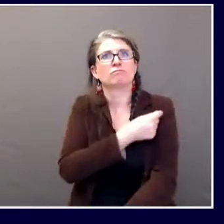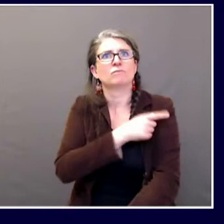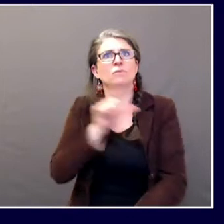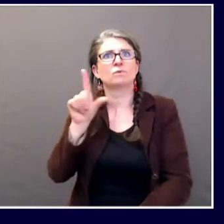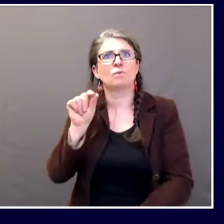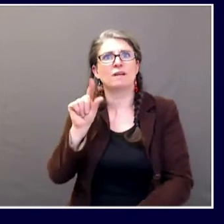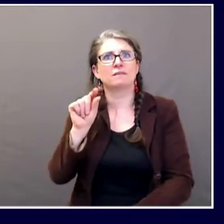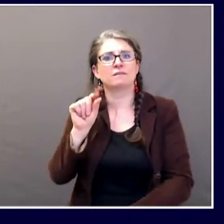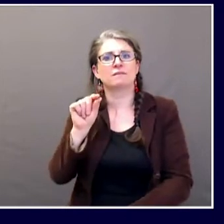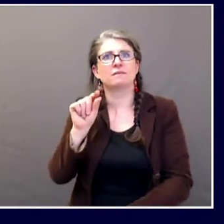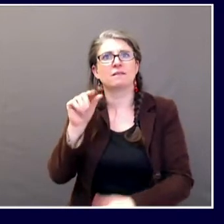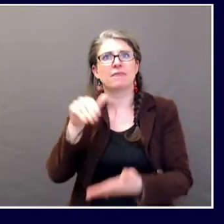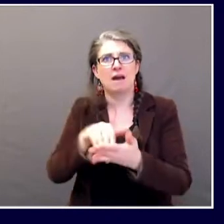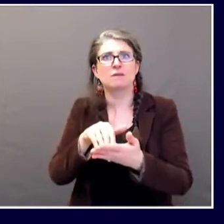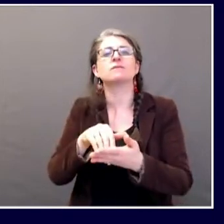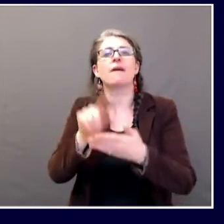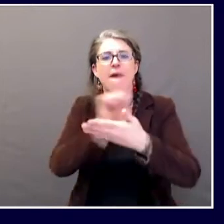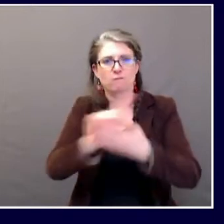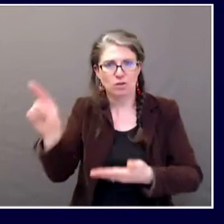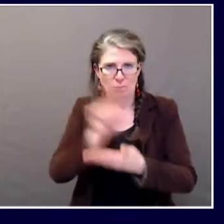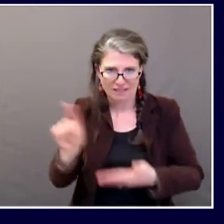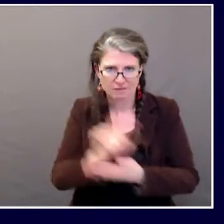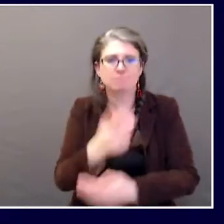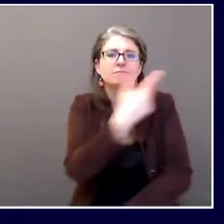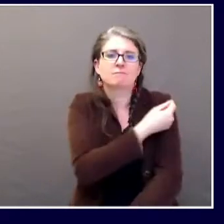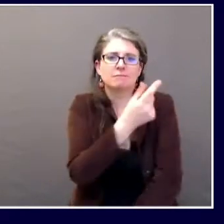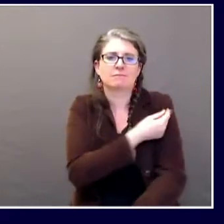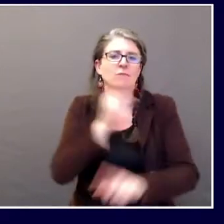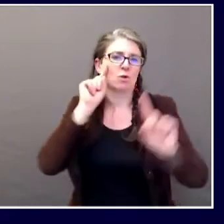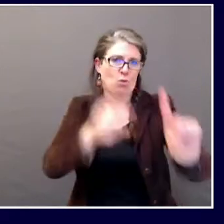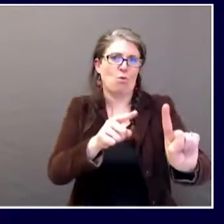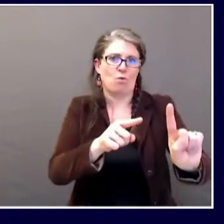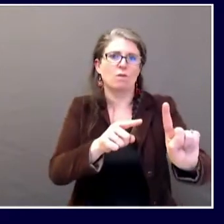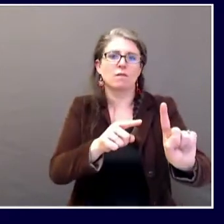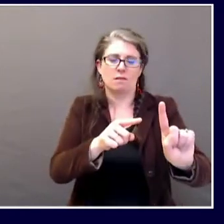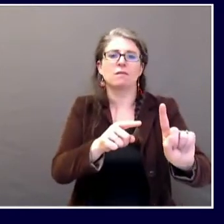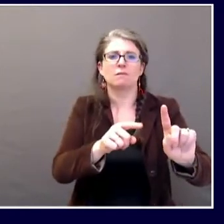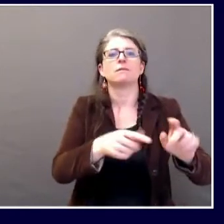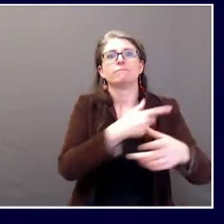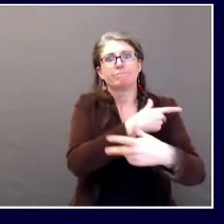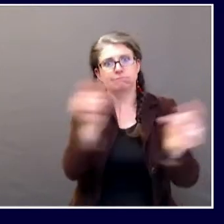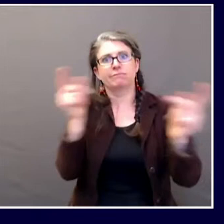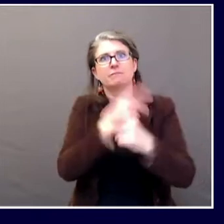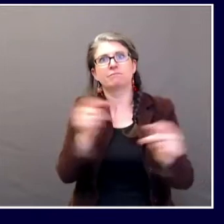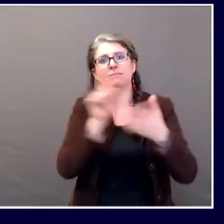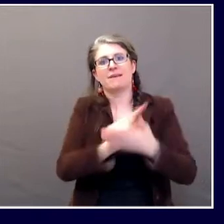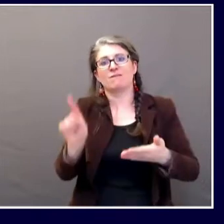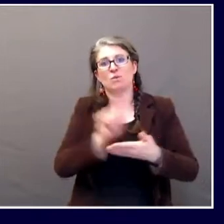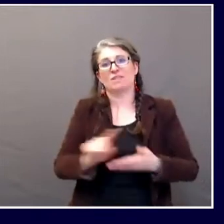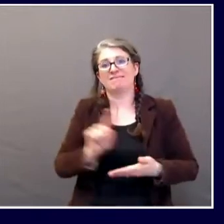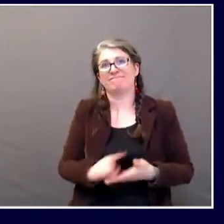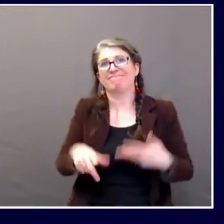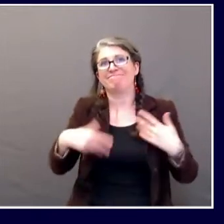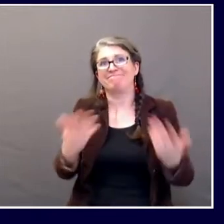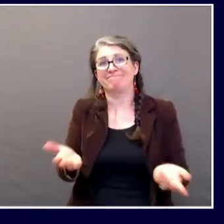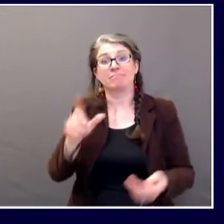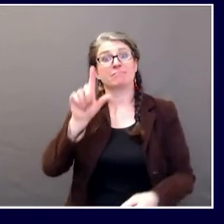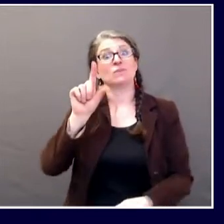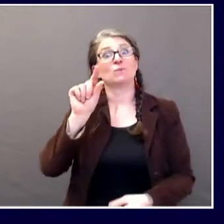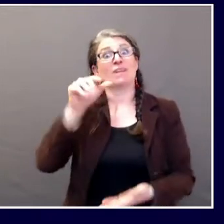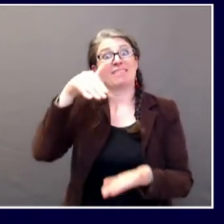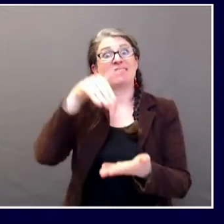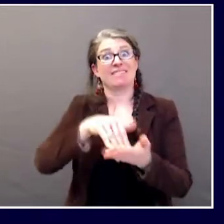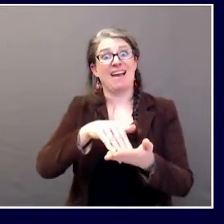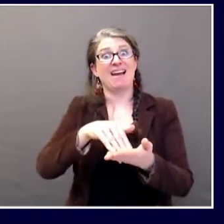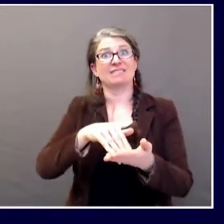in phase 1A. A large portion is also going to those 70 and over. But even if we assume, for example, that all of it